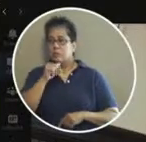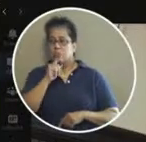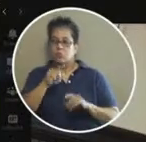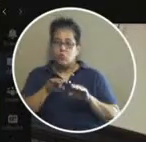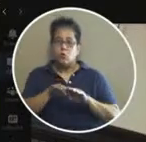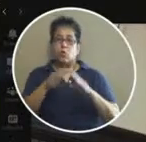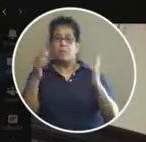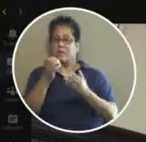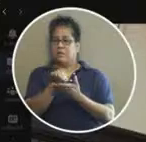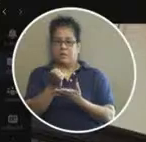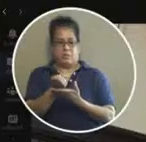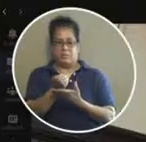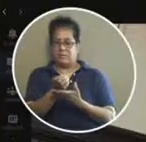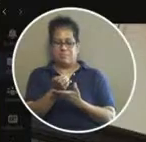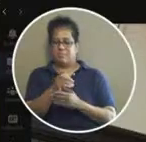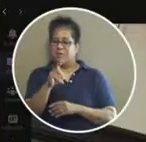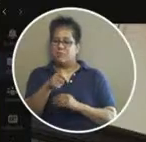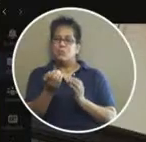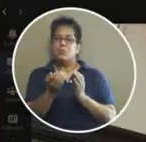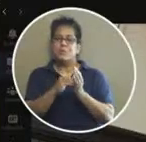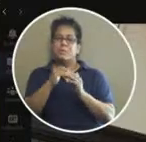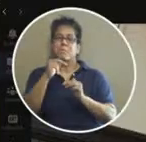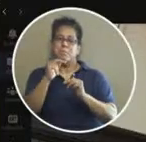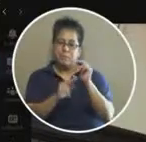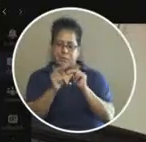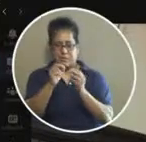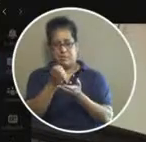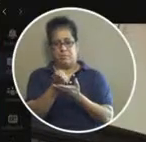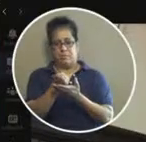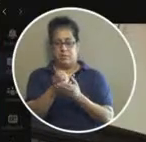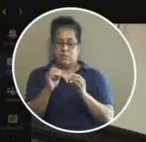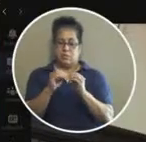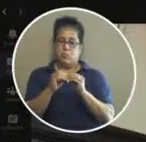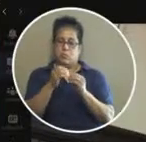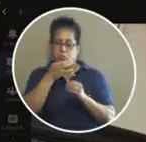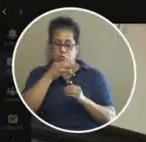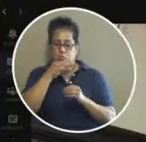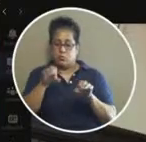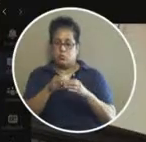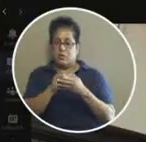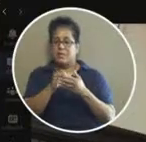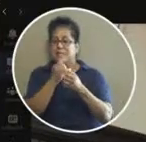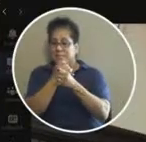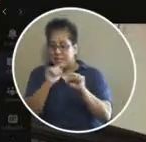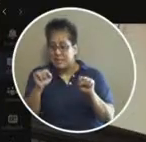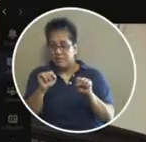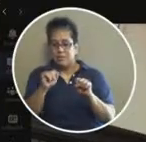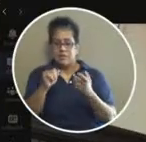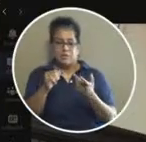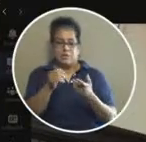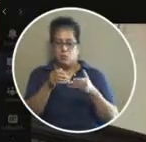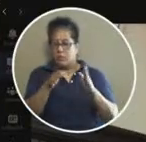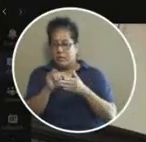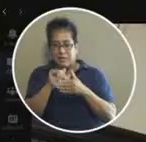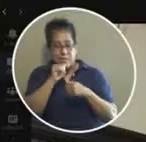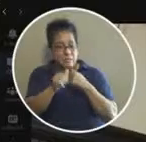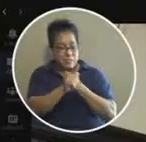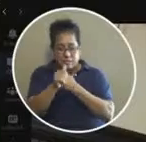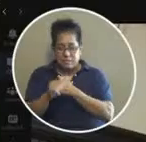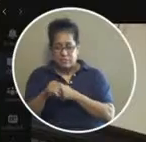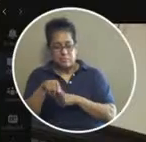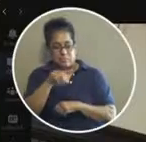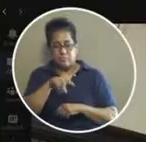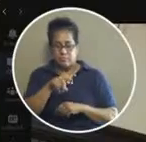our economy. We may have to be rebuilding it. And the sooner that we can in a safe and non-harmful way, the better off we're going to